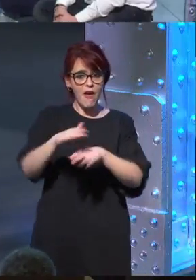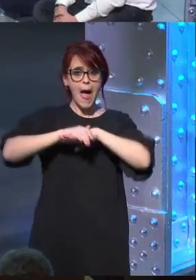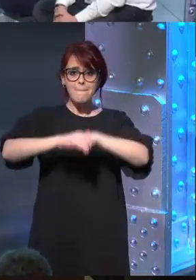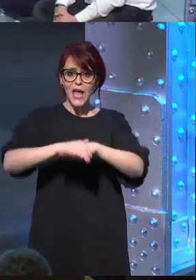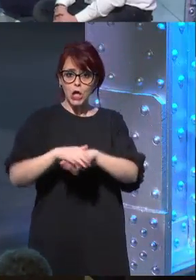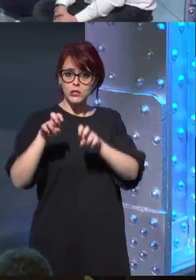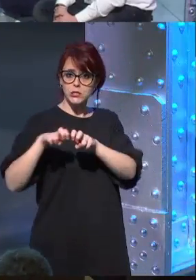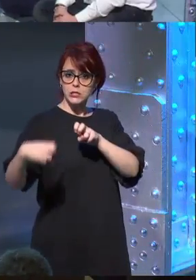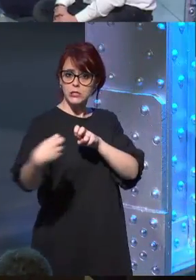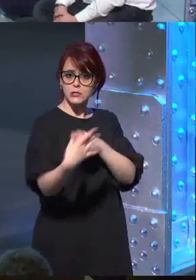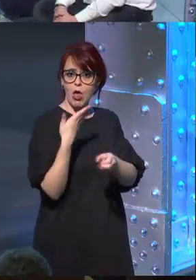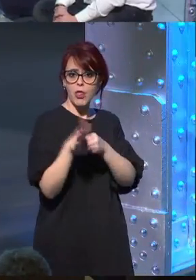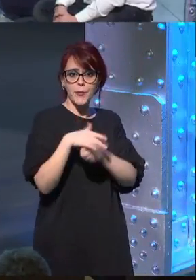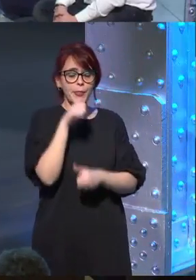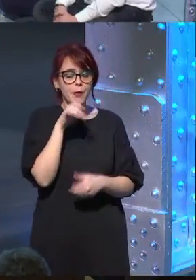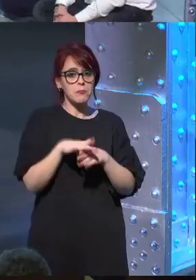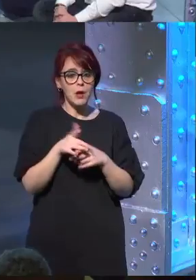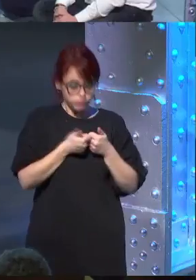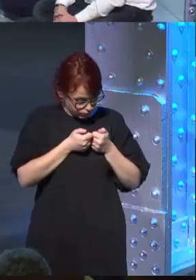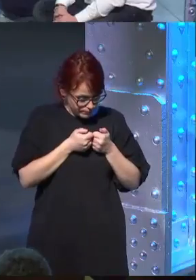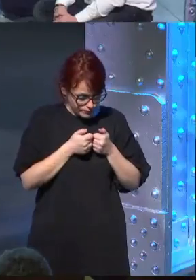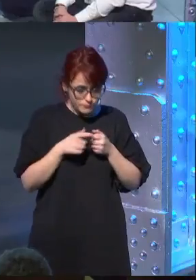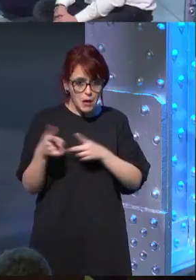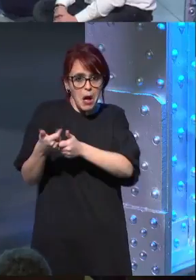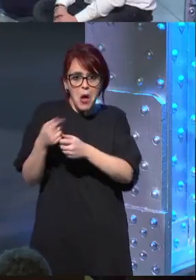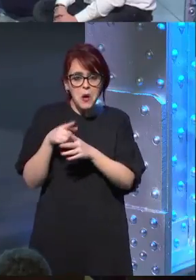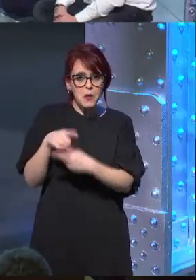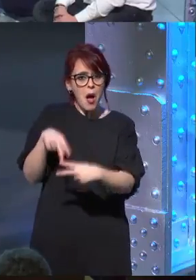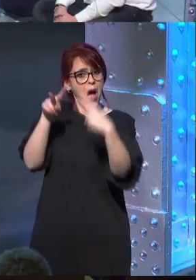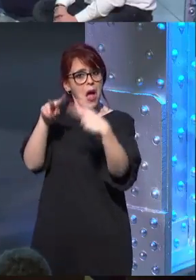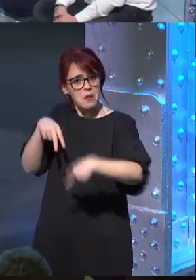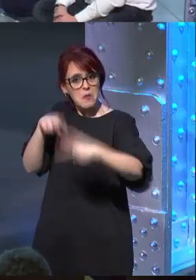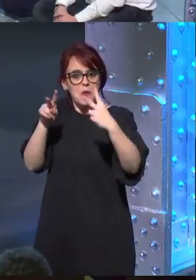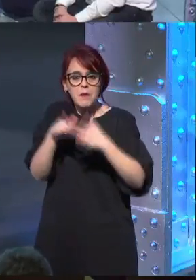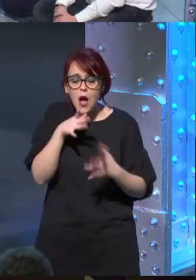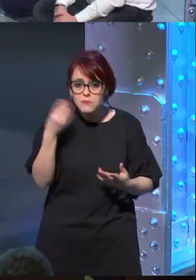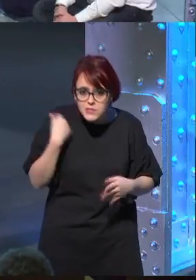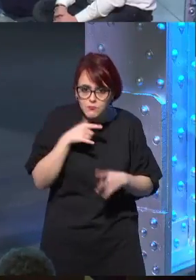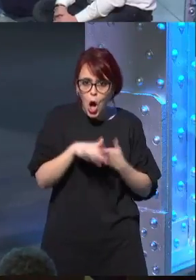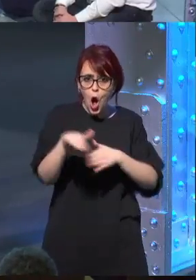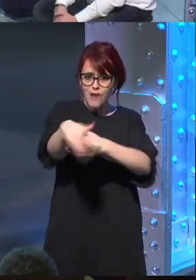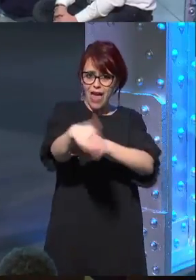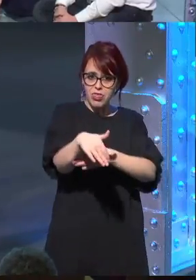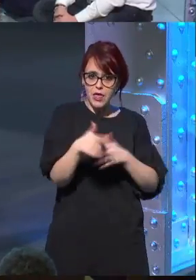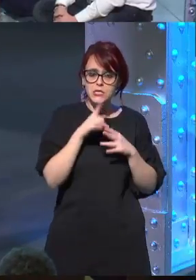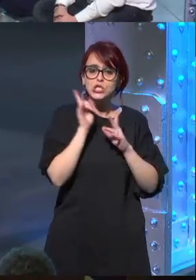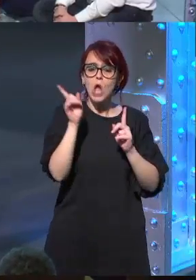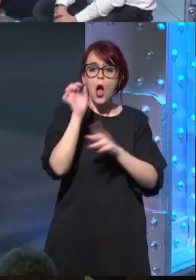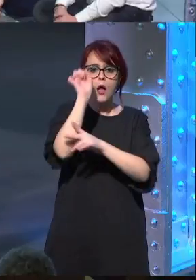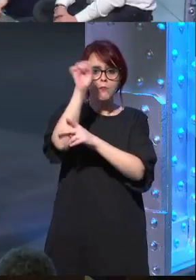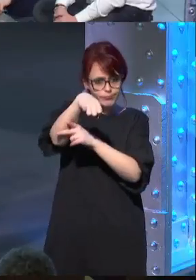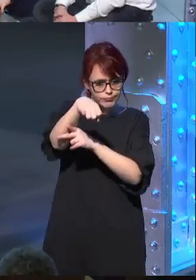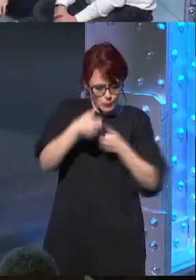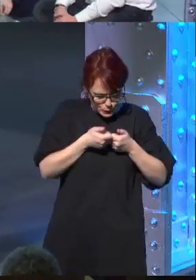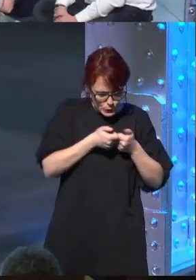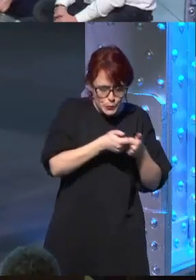seeing this funny picture of people who meet for a beer and each of them is having a mobile in their hand.